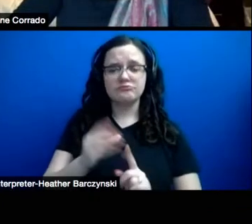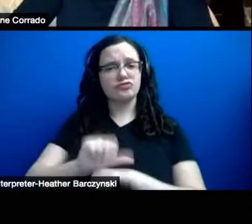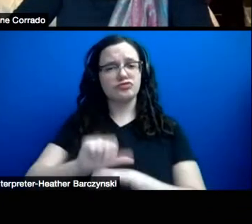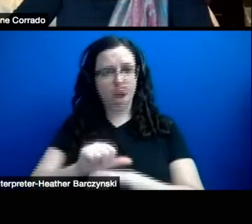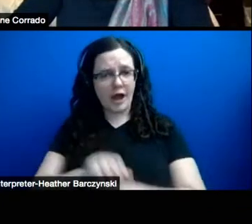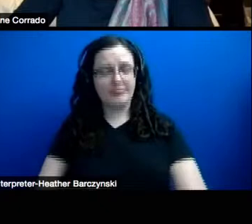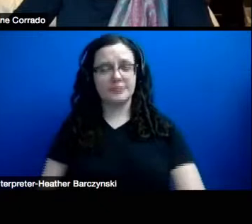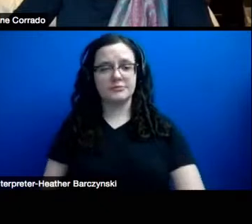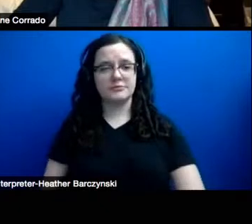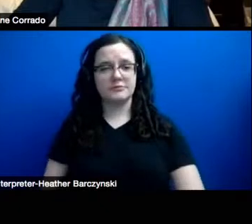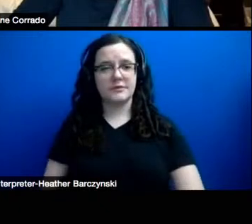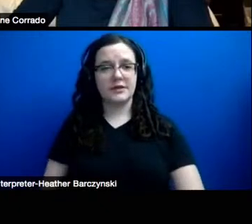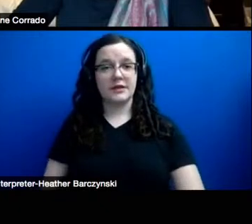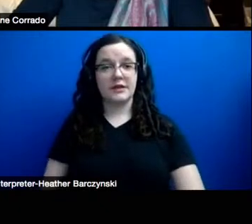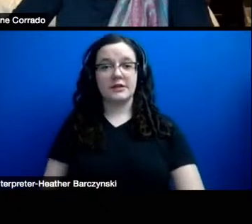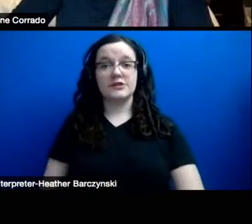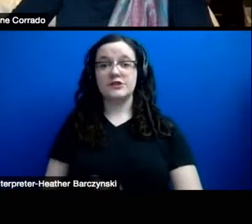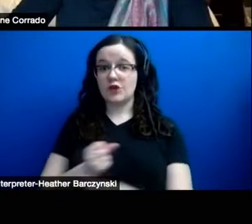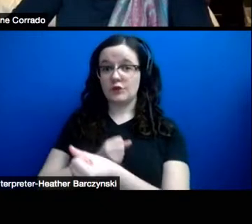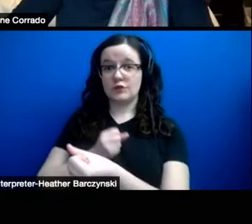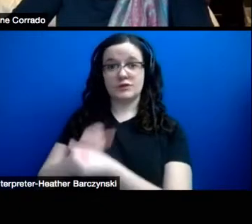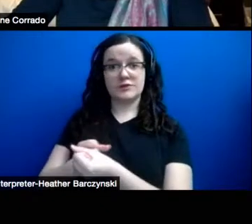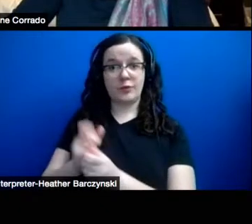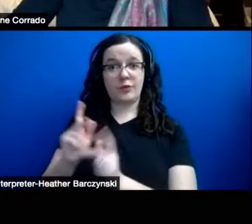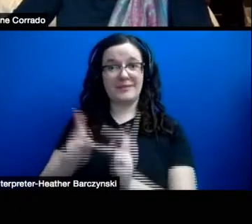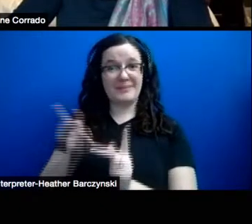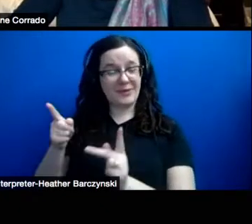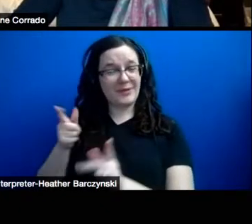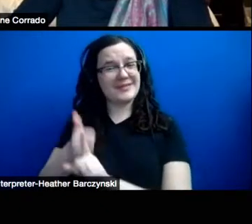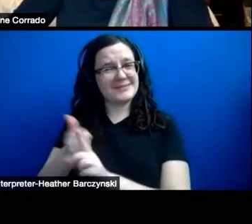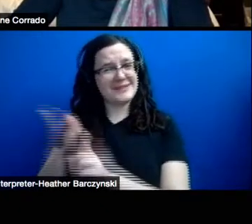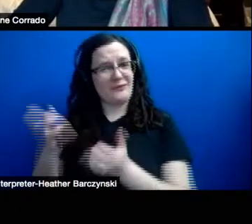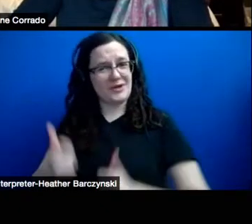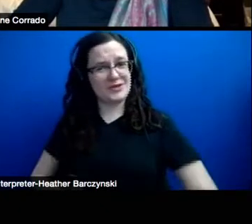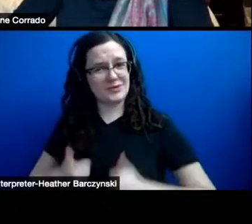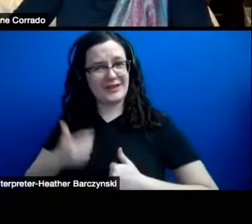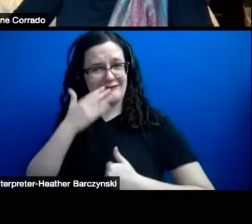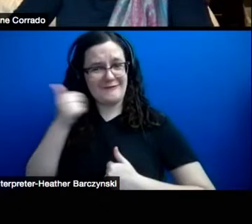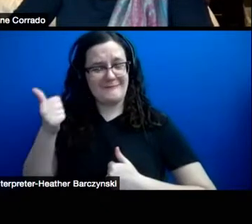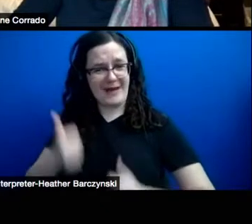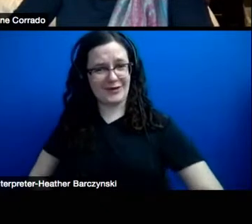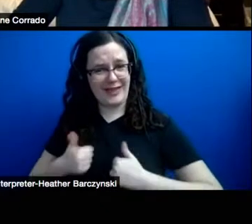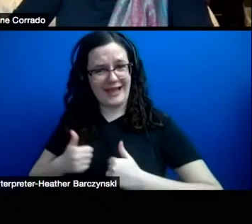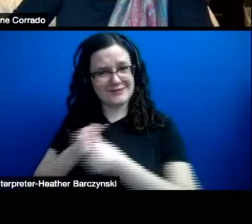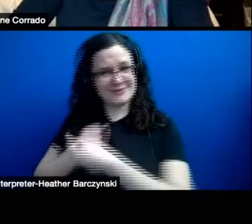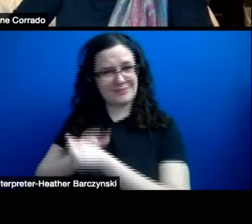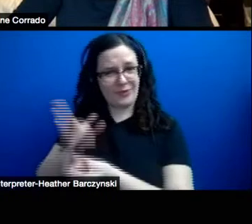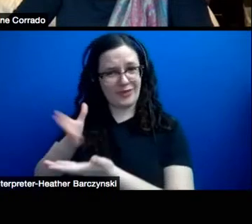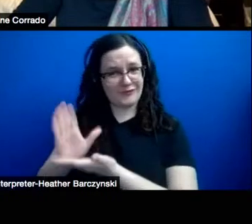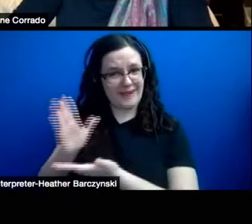Supporting the rights of people who want to live a better life also squares with who we are.